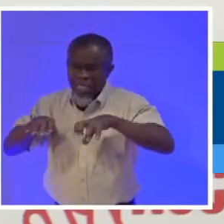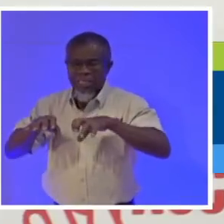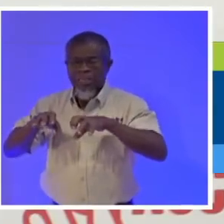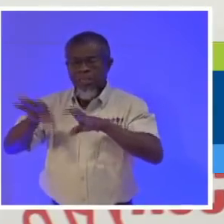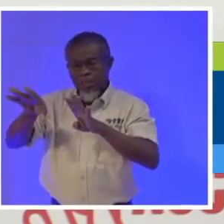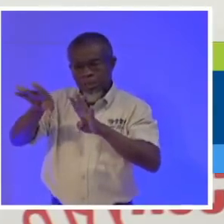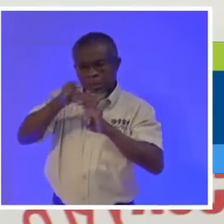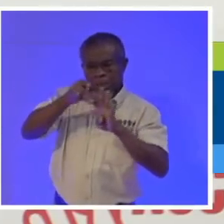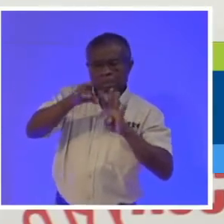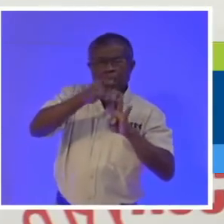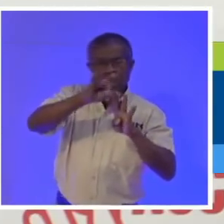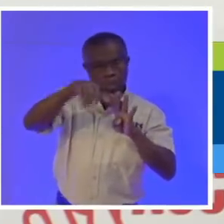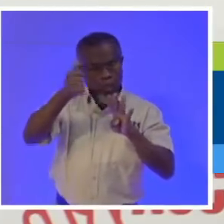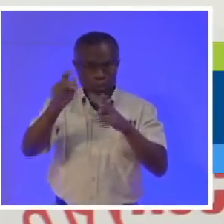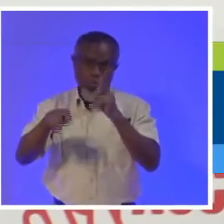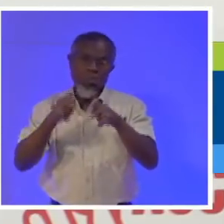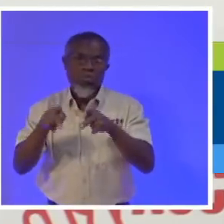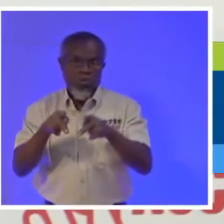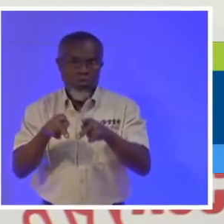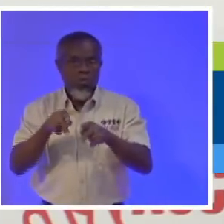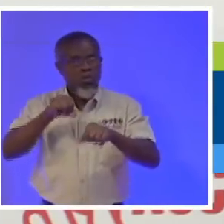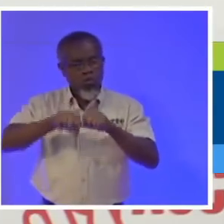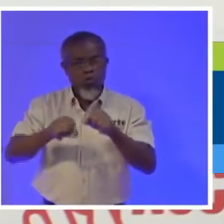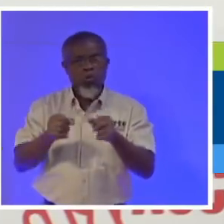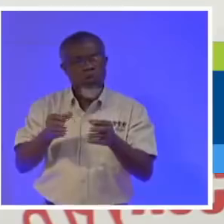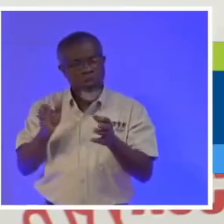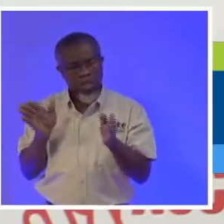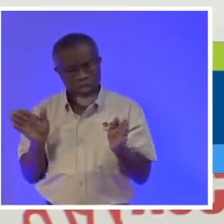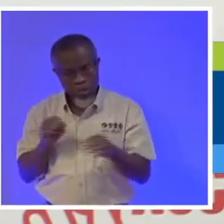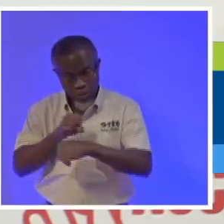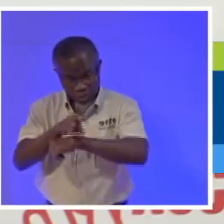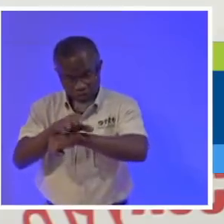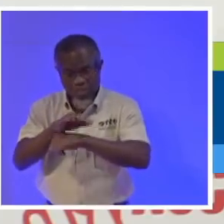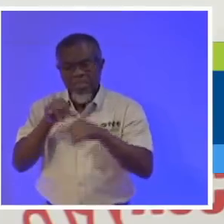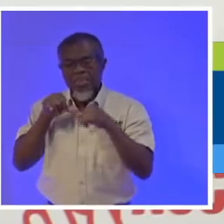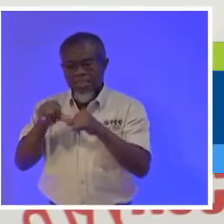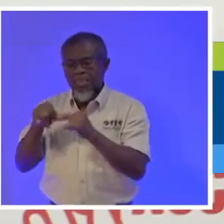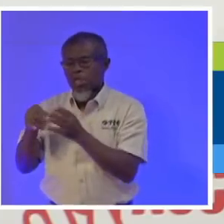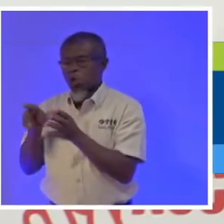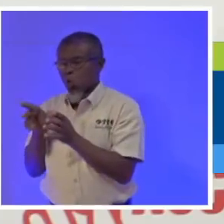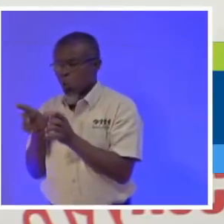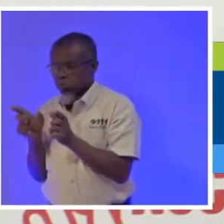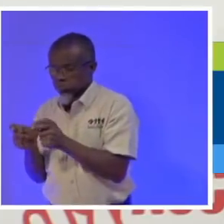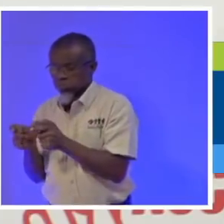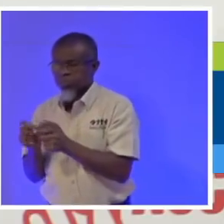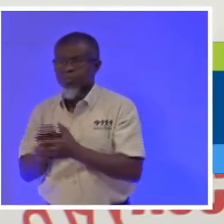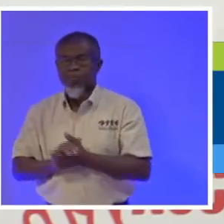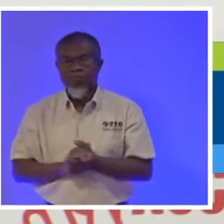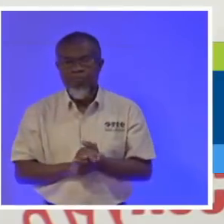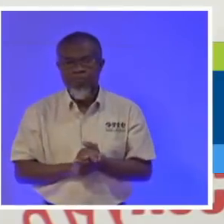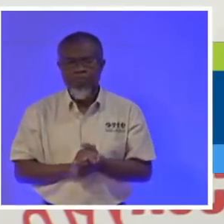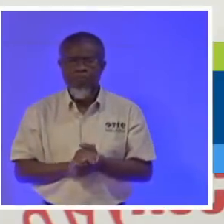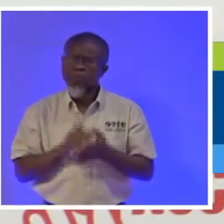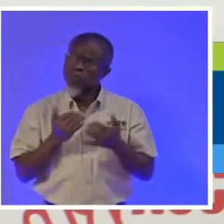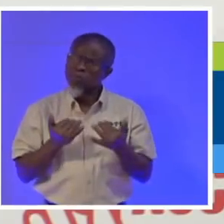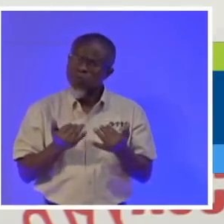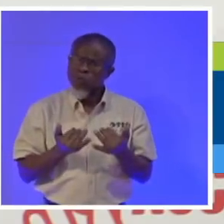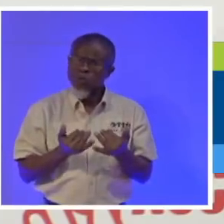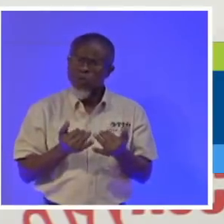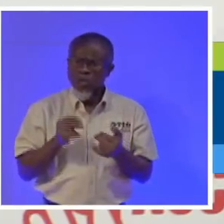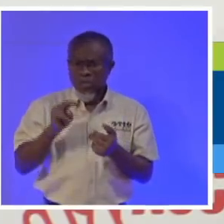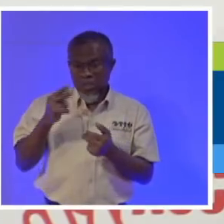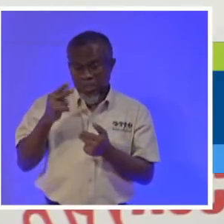the WHO itself has actually pointed out, the best use of the testing resource at this point in time is